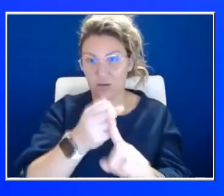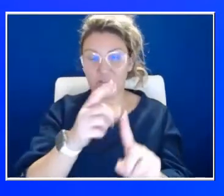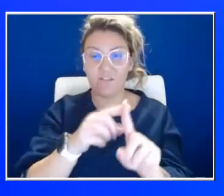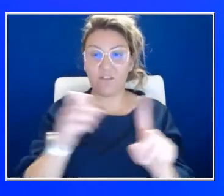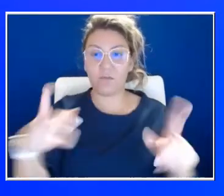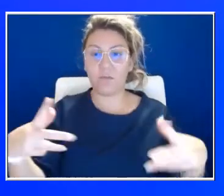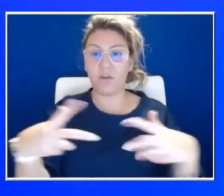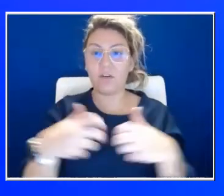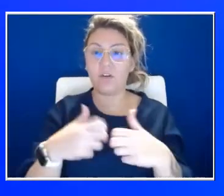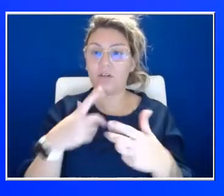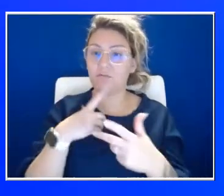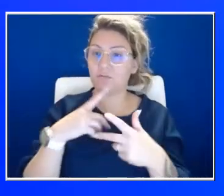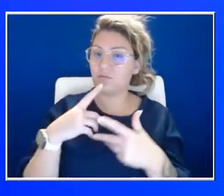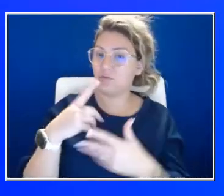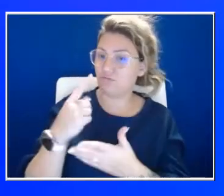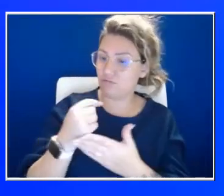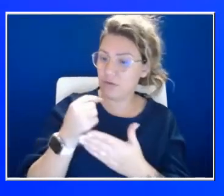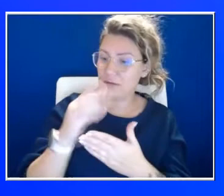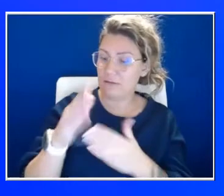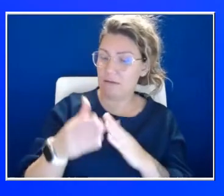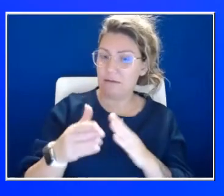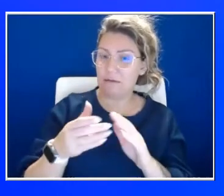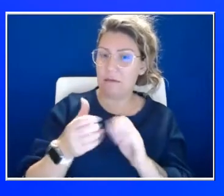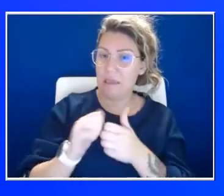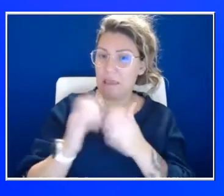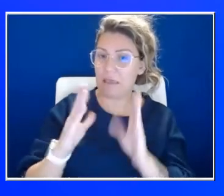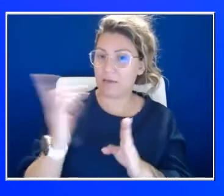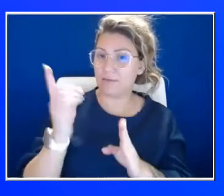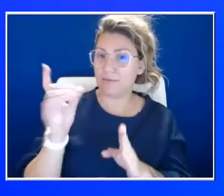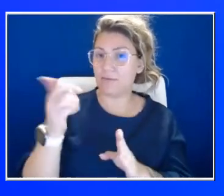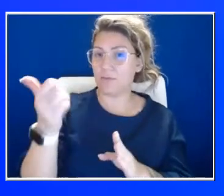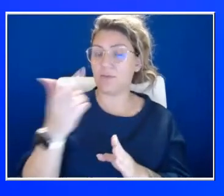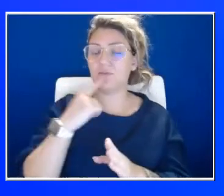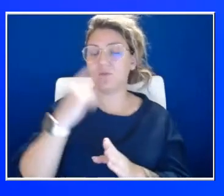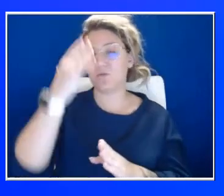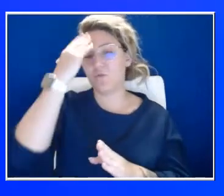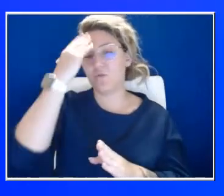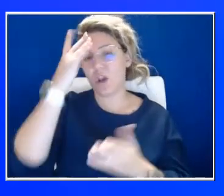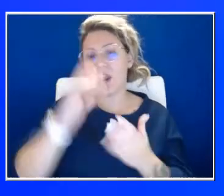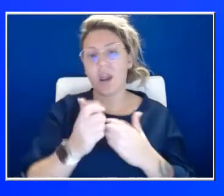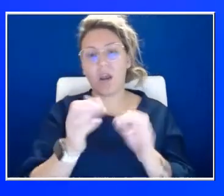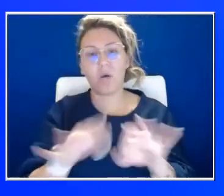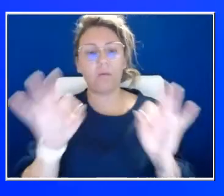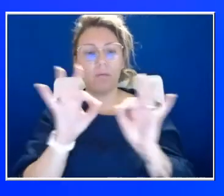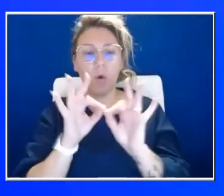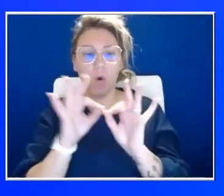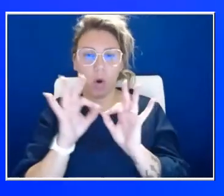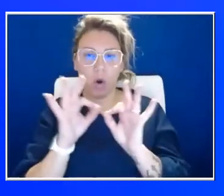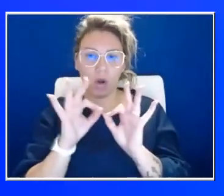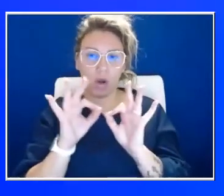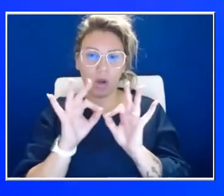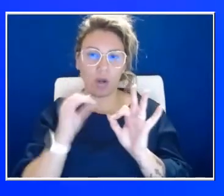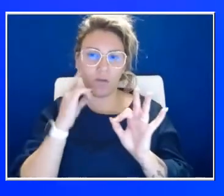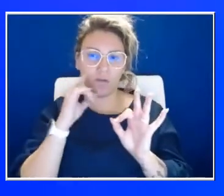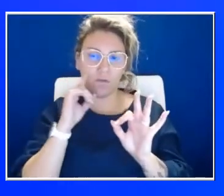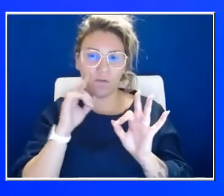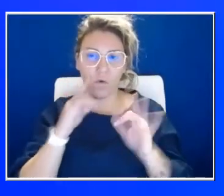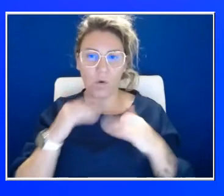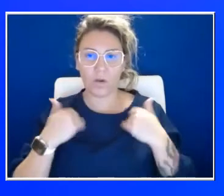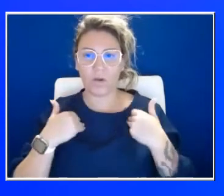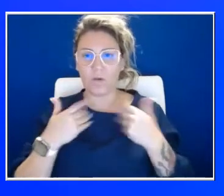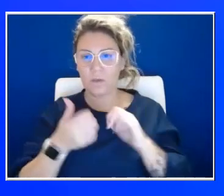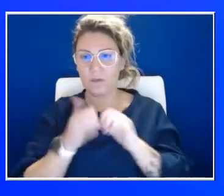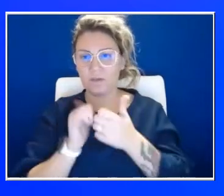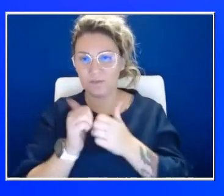treating the athlete for something else. So it's an awareness of how important it is to have youth sports be a